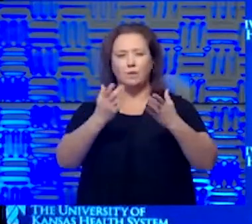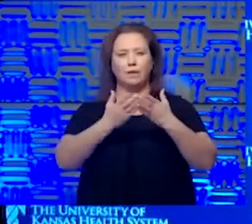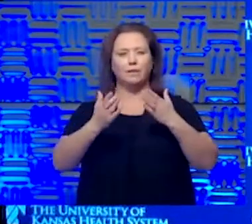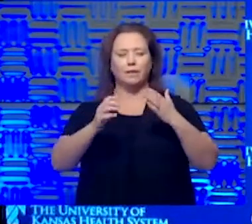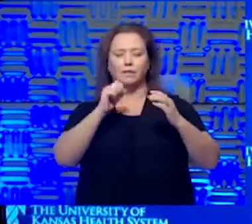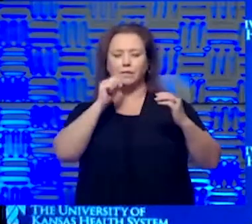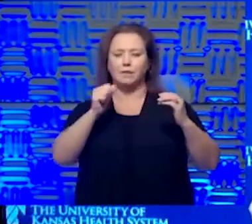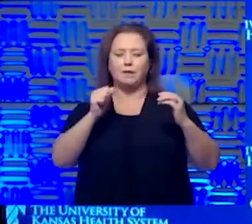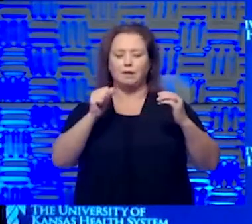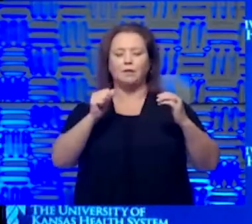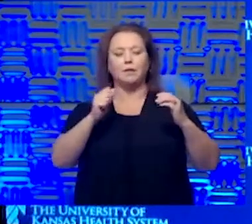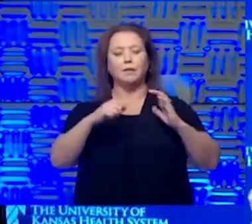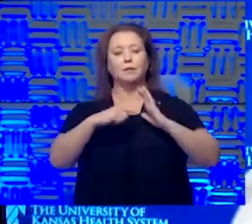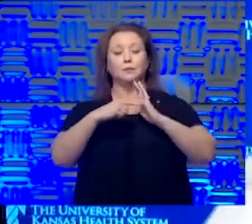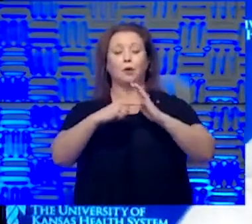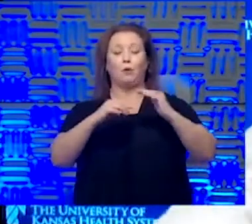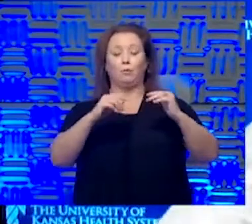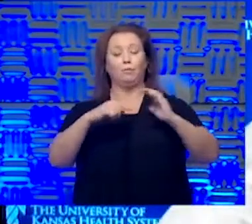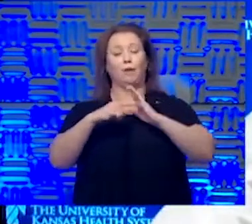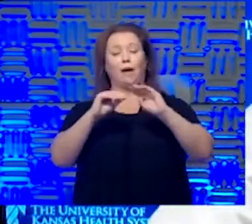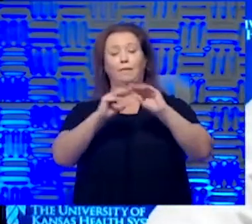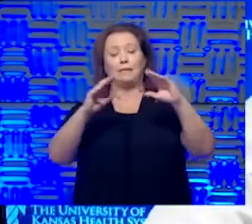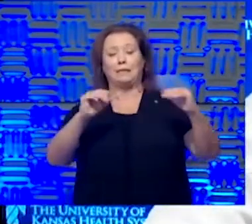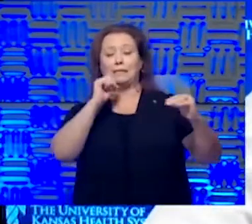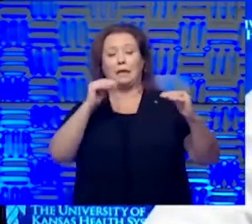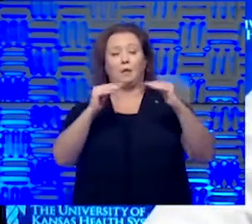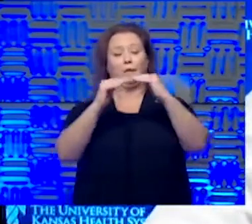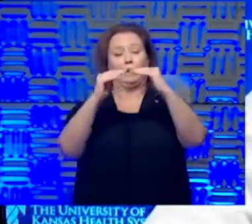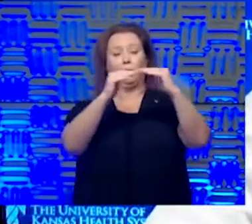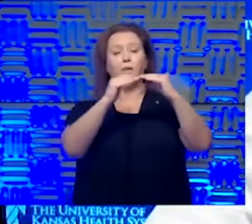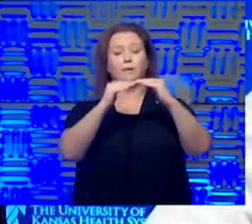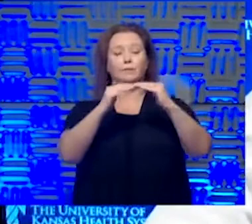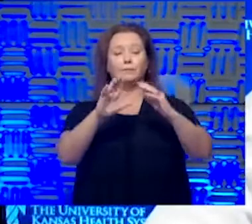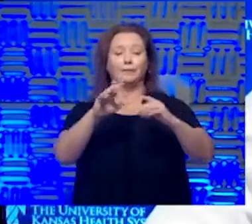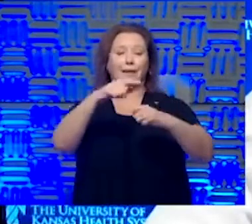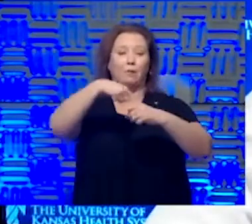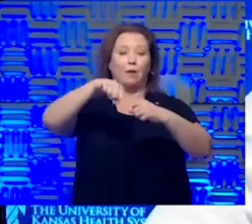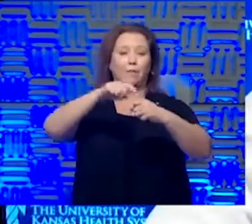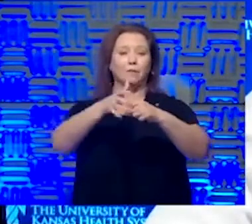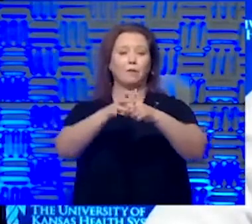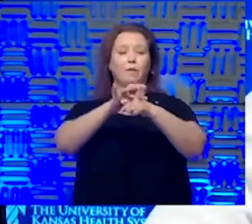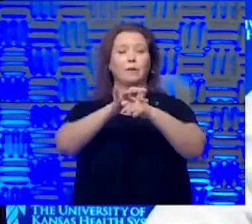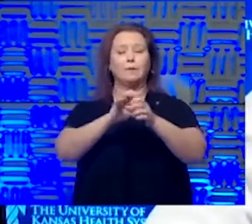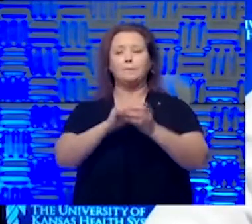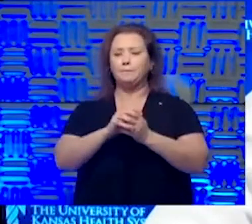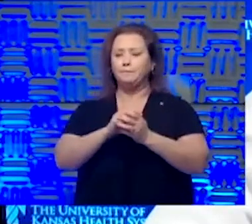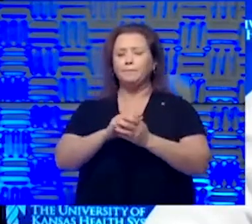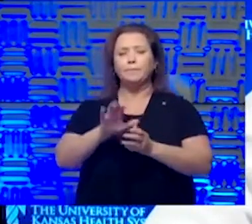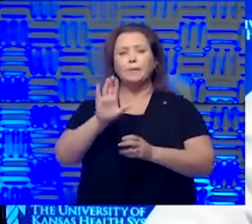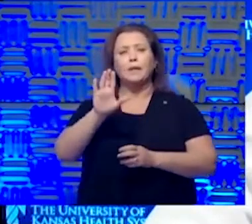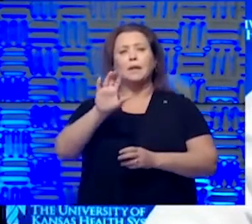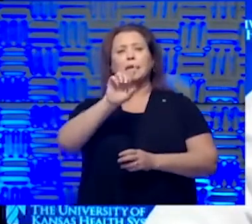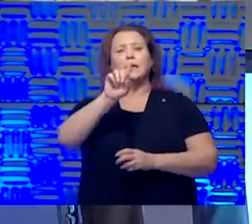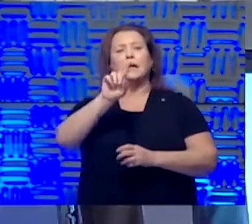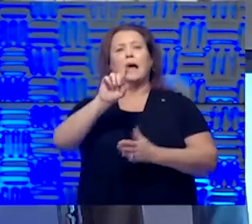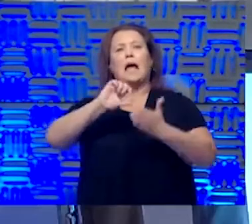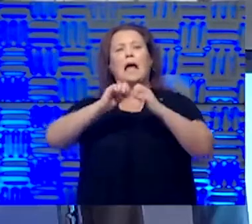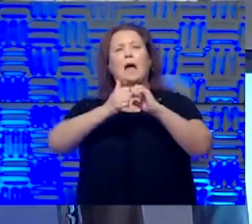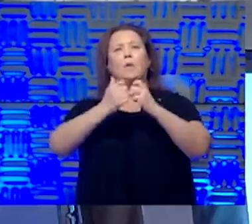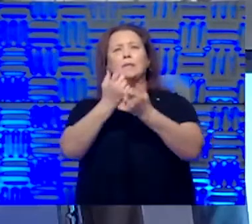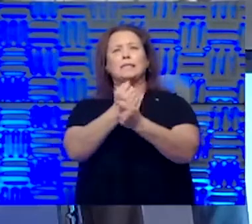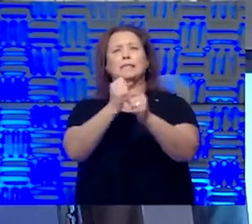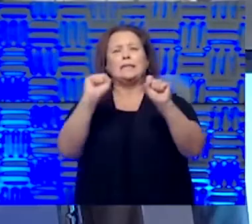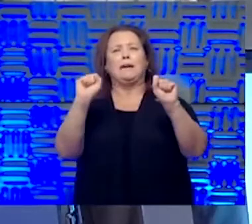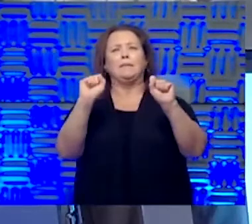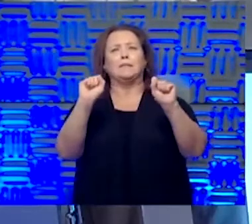it was really a public health crisis. So, what is the safest way that someone can help with the inequity going on in